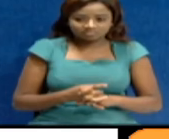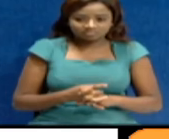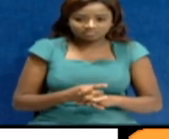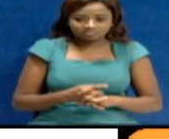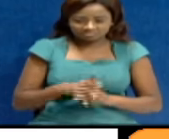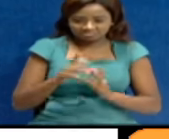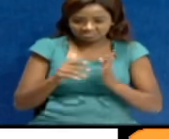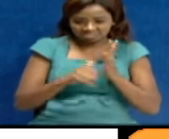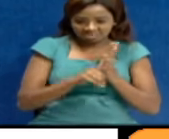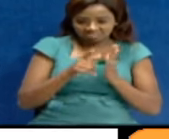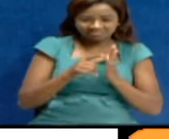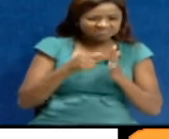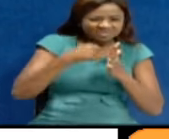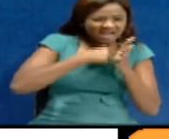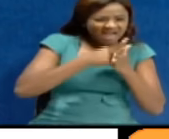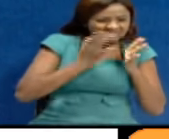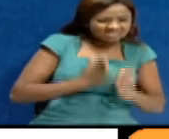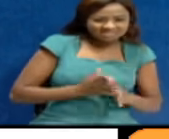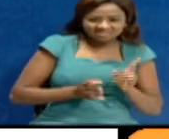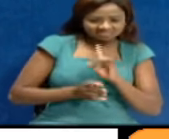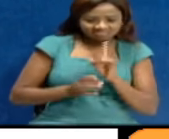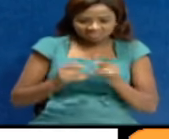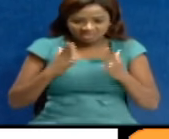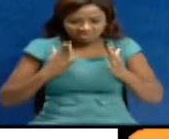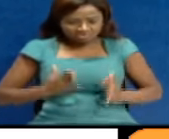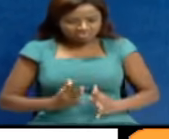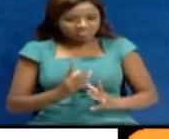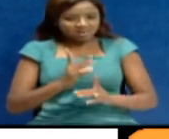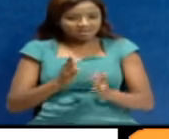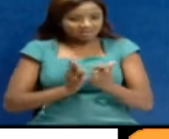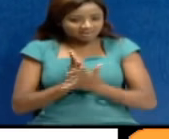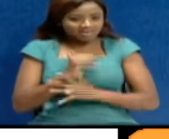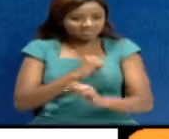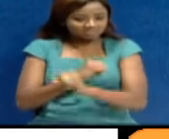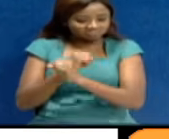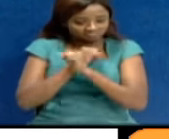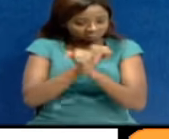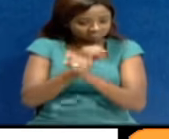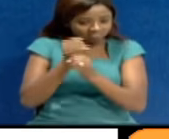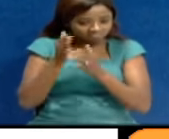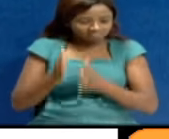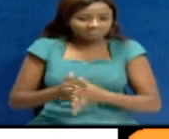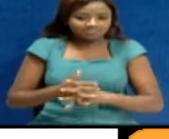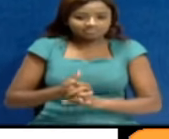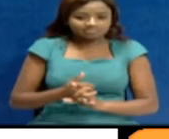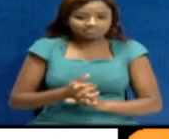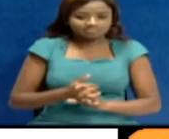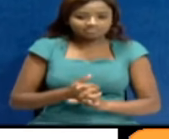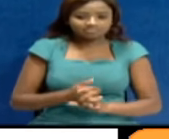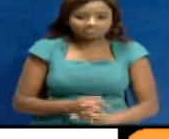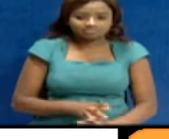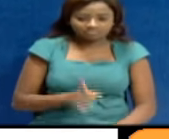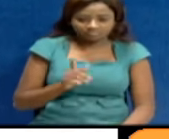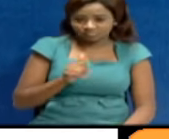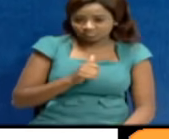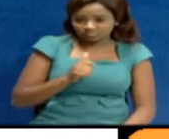characterization of who Okiya Omtata really is. He's done a great job. Most of the great monumental public interest litigation has